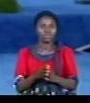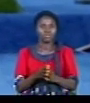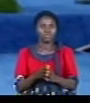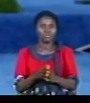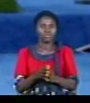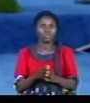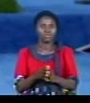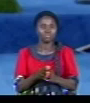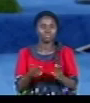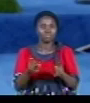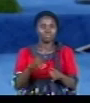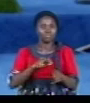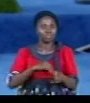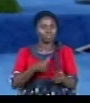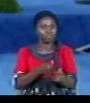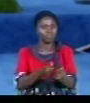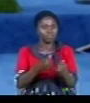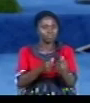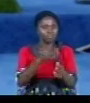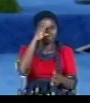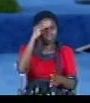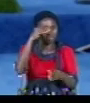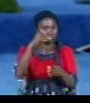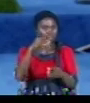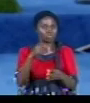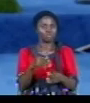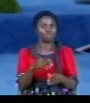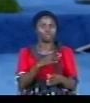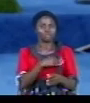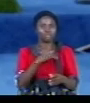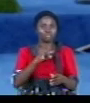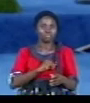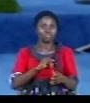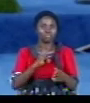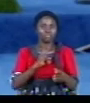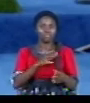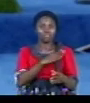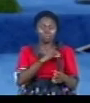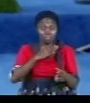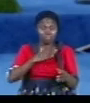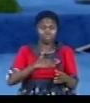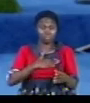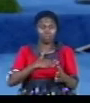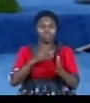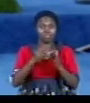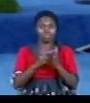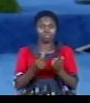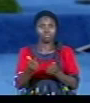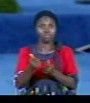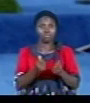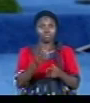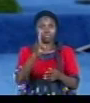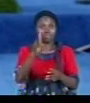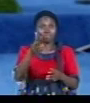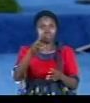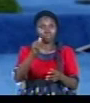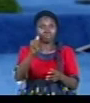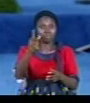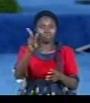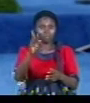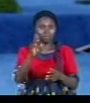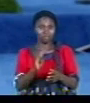following the man, I match brake. My brake fail. I match again, it fail. I pump it, I match again, the thing fail.